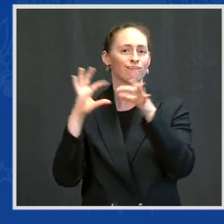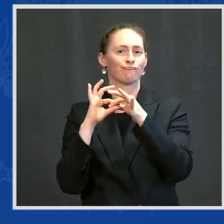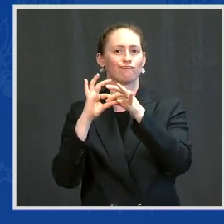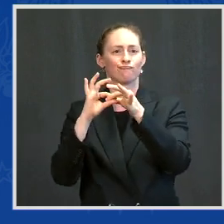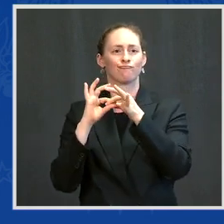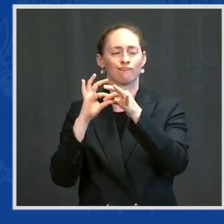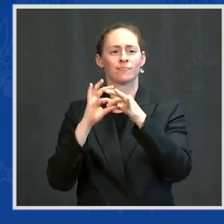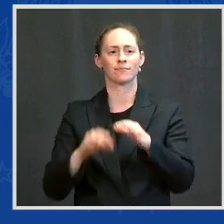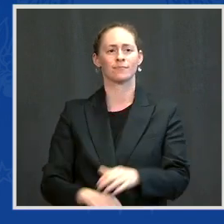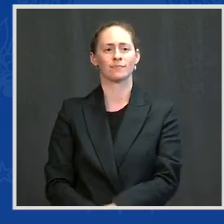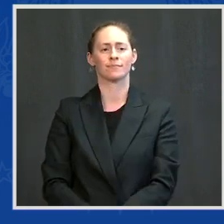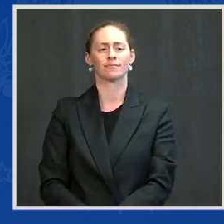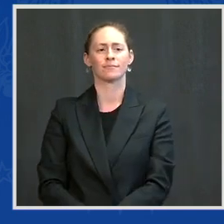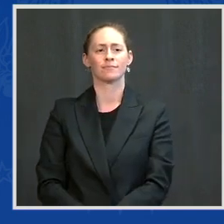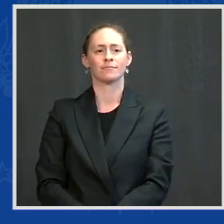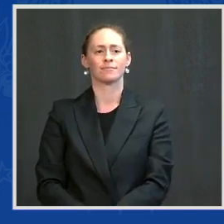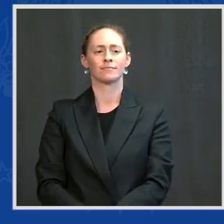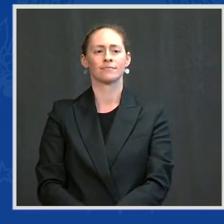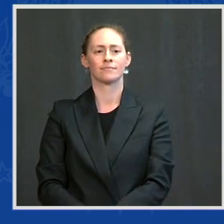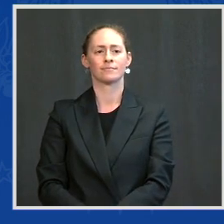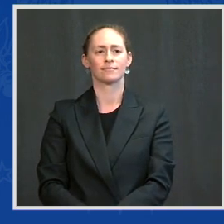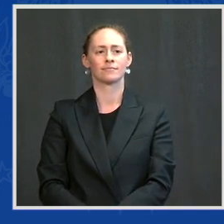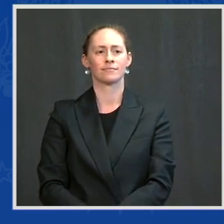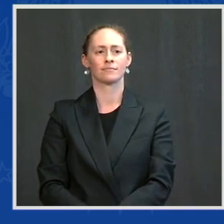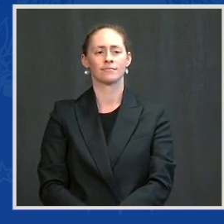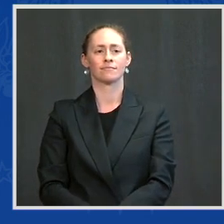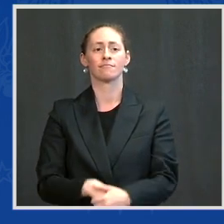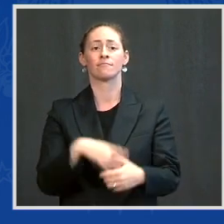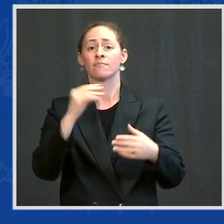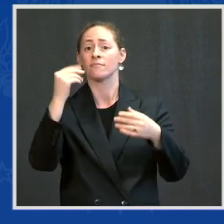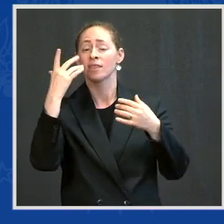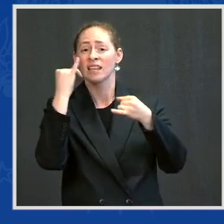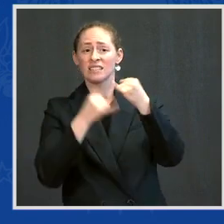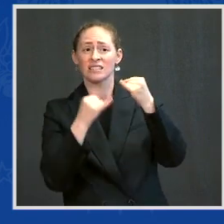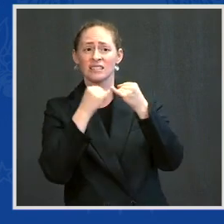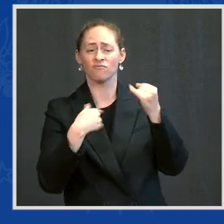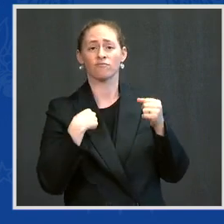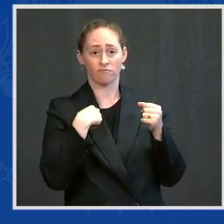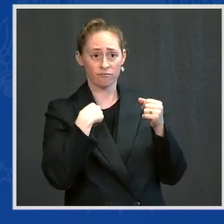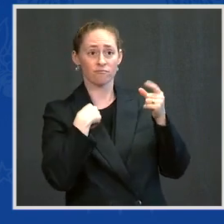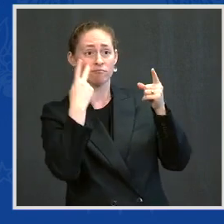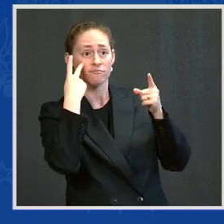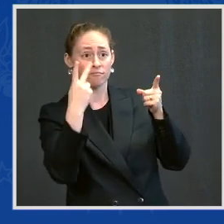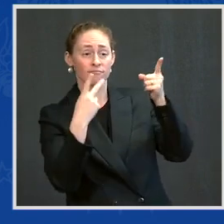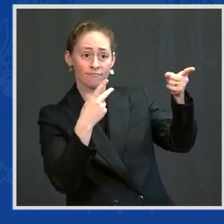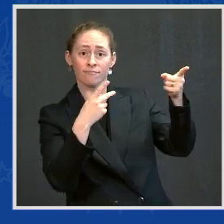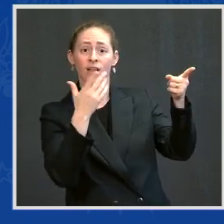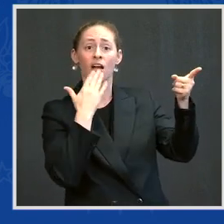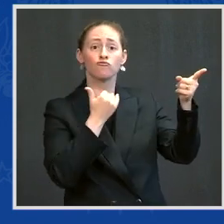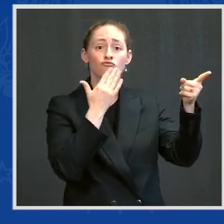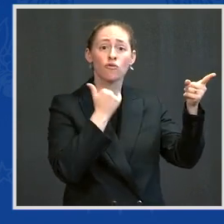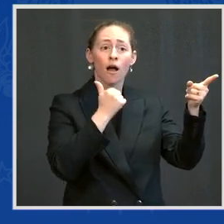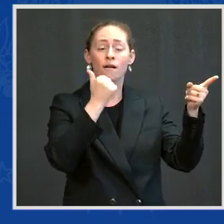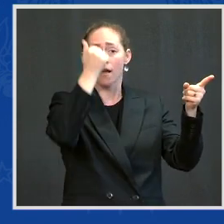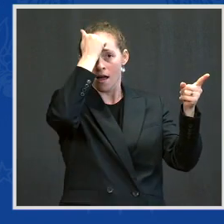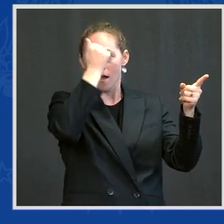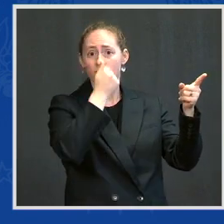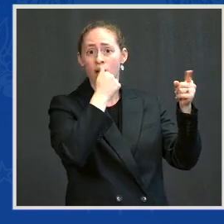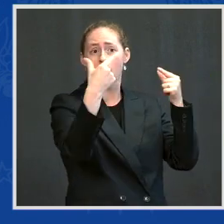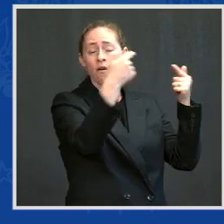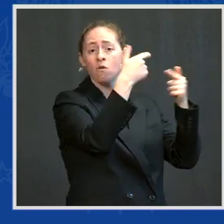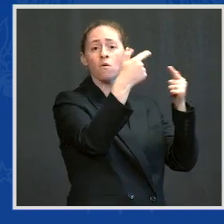not least, yesterday, Israel and Hamas agreed on a ceasefire, which is indeed a relief. I